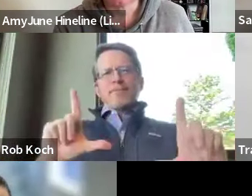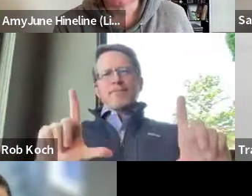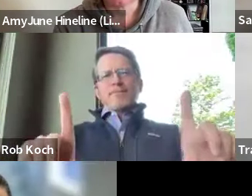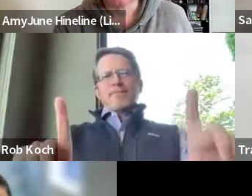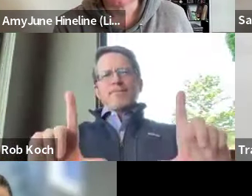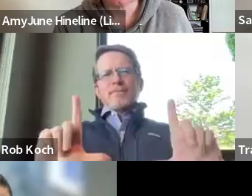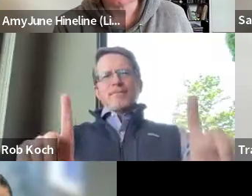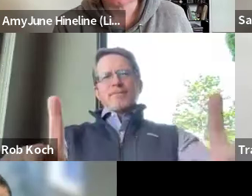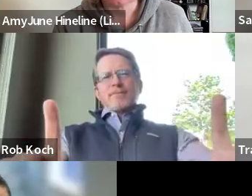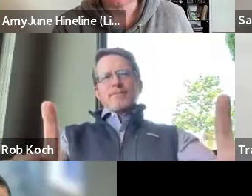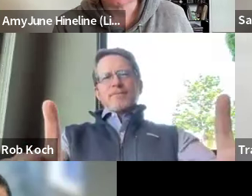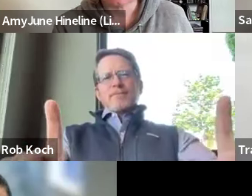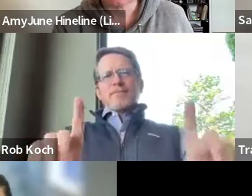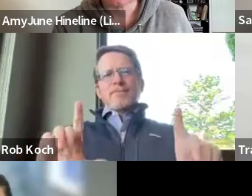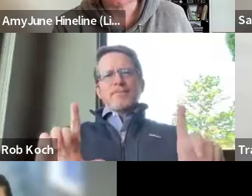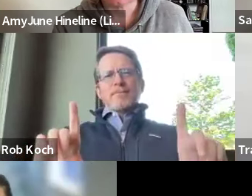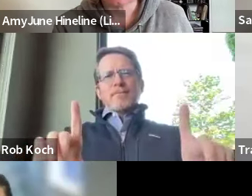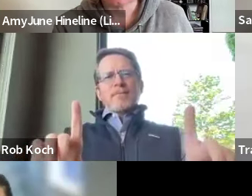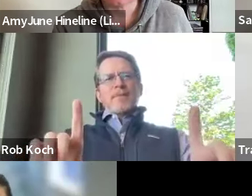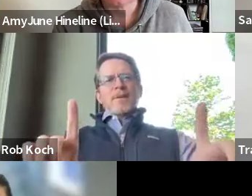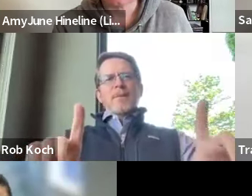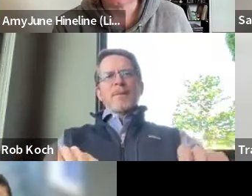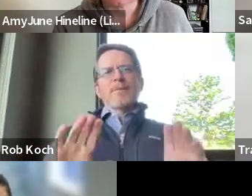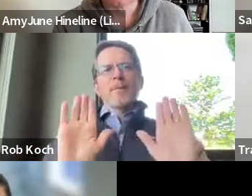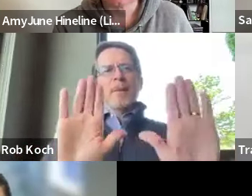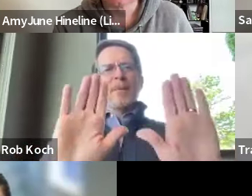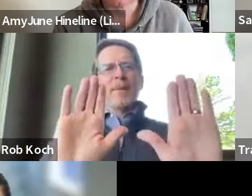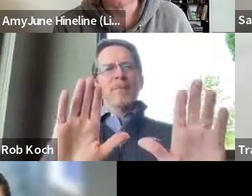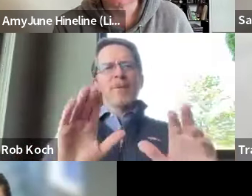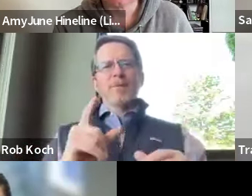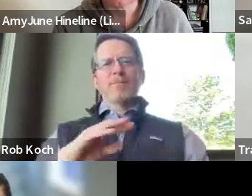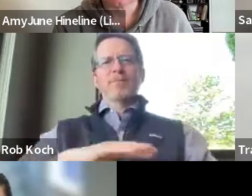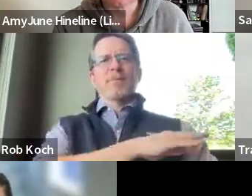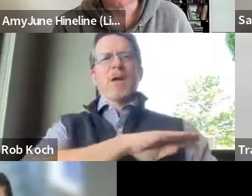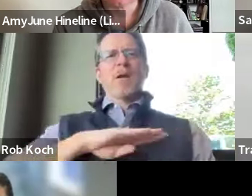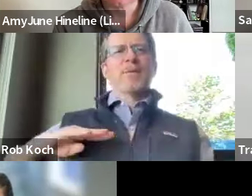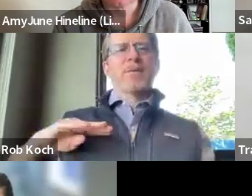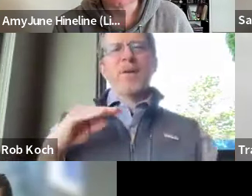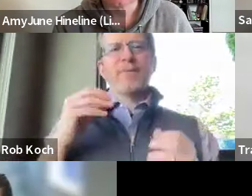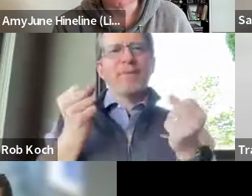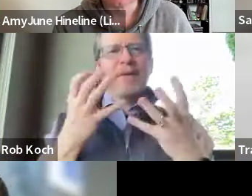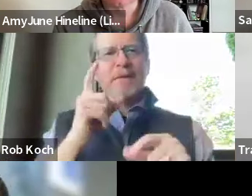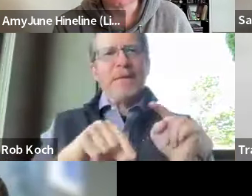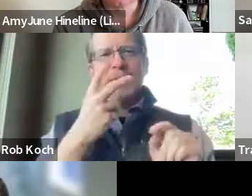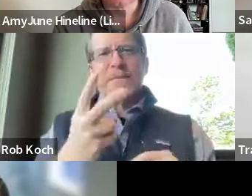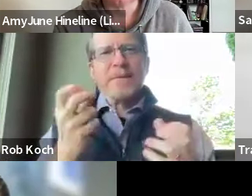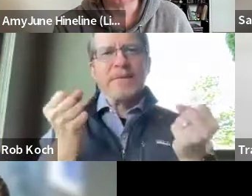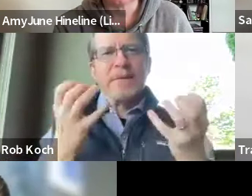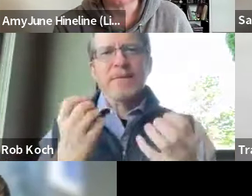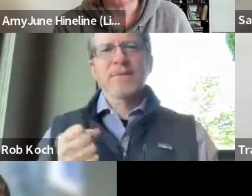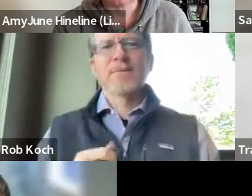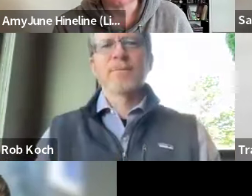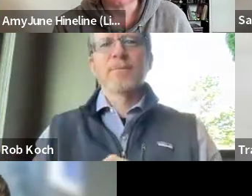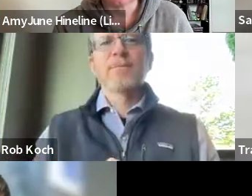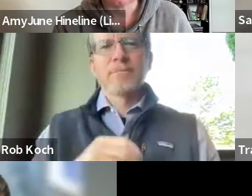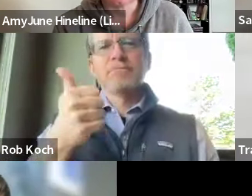very little bit of ASL, so bear with me. And Rob's saying, can you just back up a little bit from the camera? It's